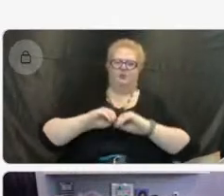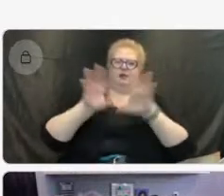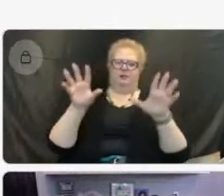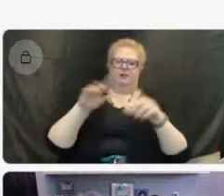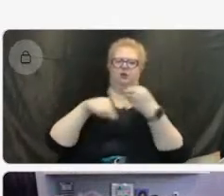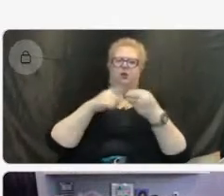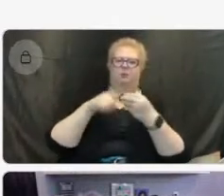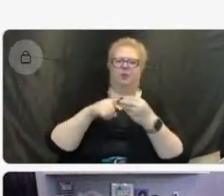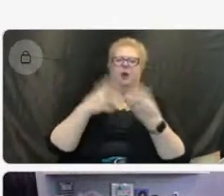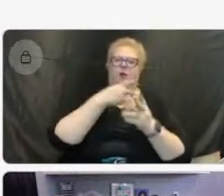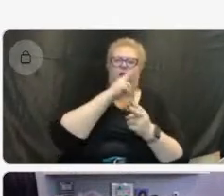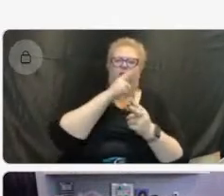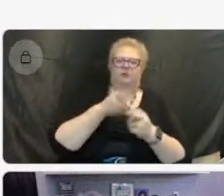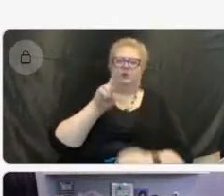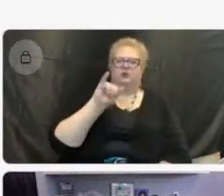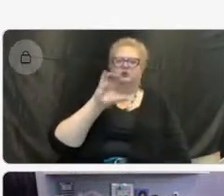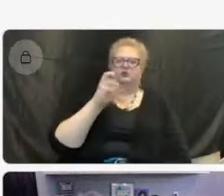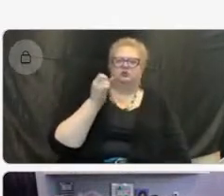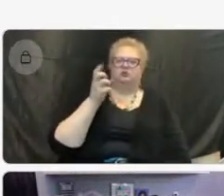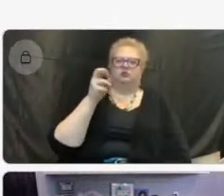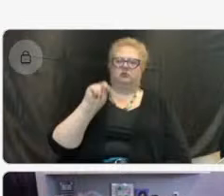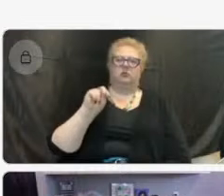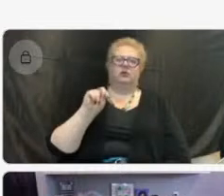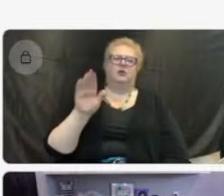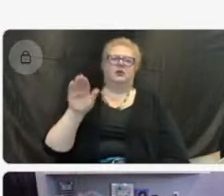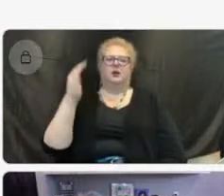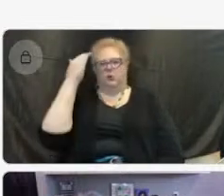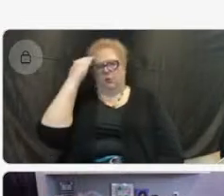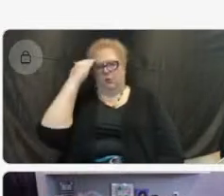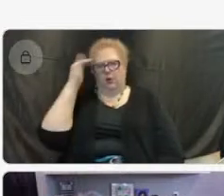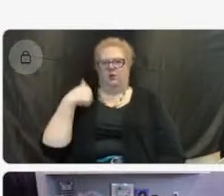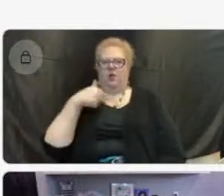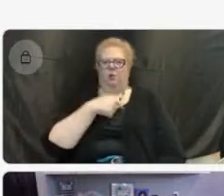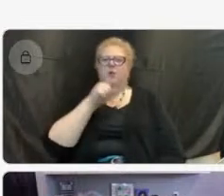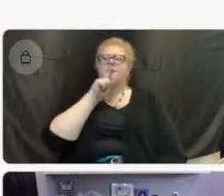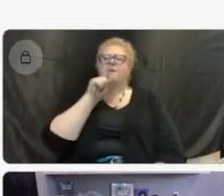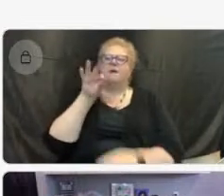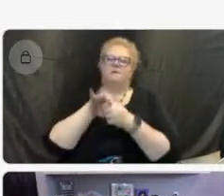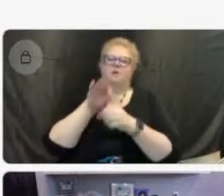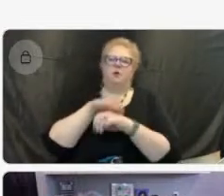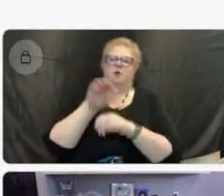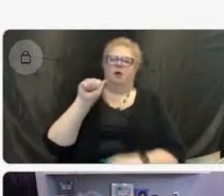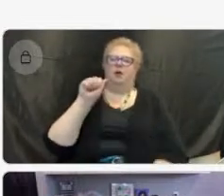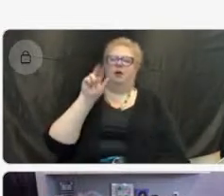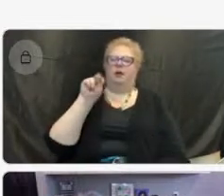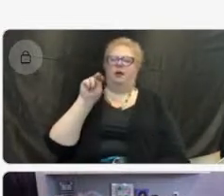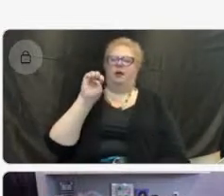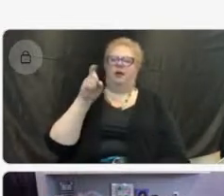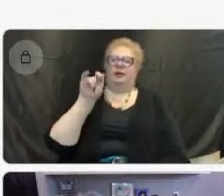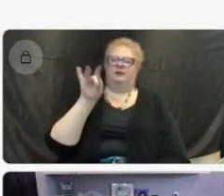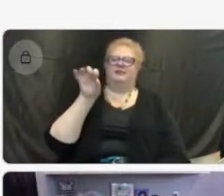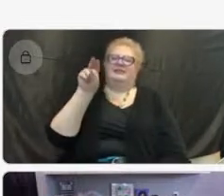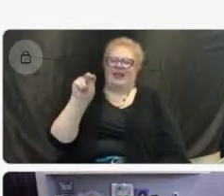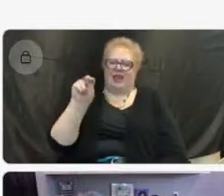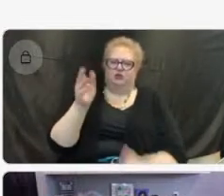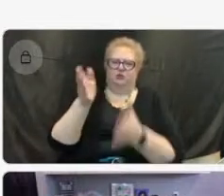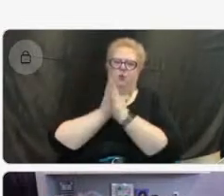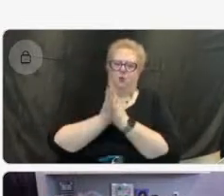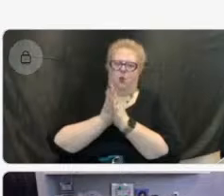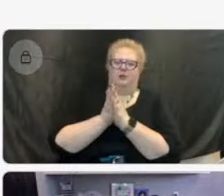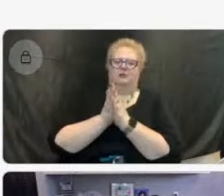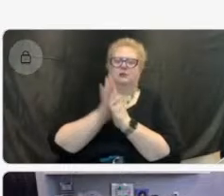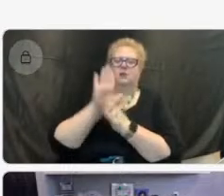Thank you. Yeah, I think the commission's aware we're voting on an annexation request by the applicant.